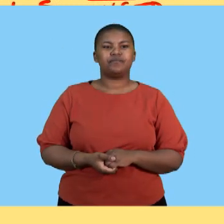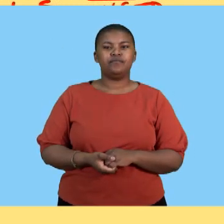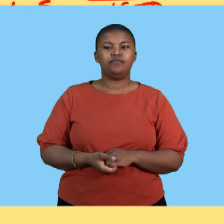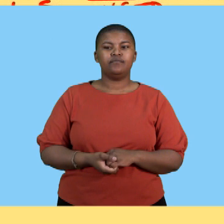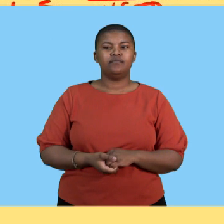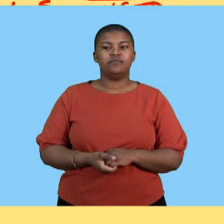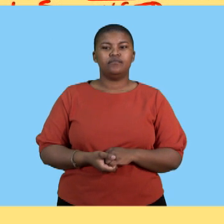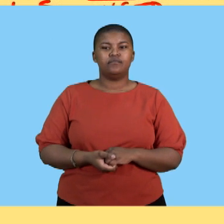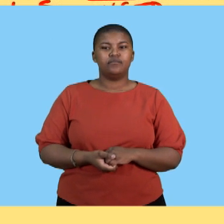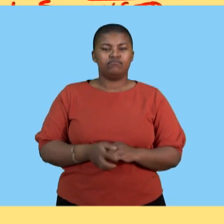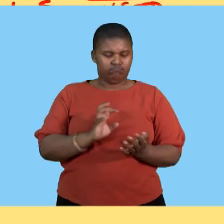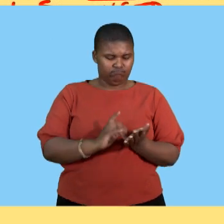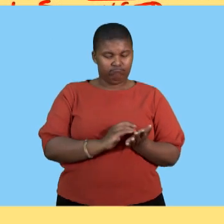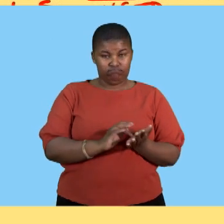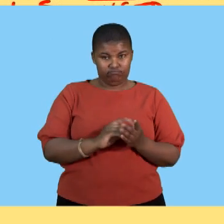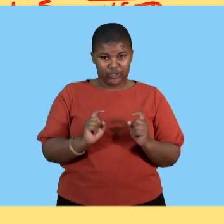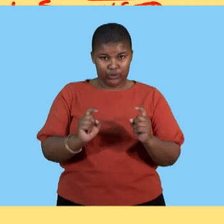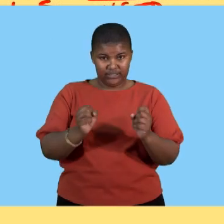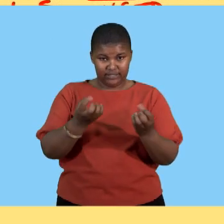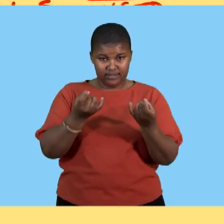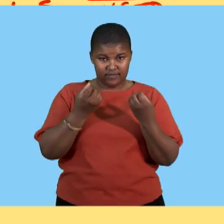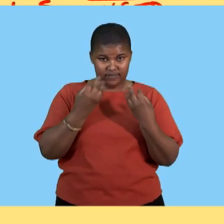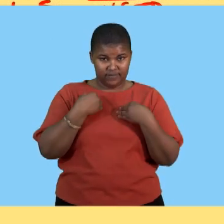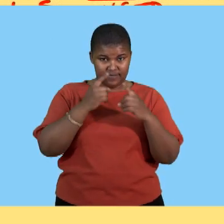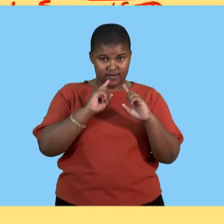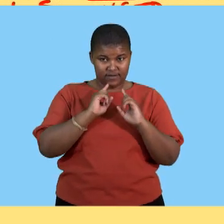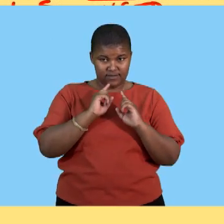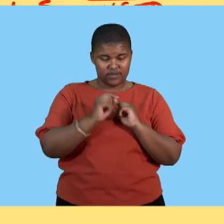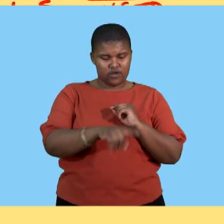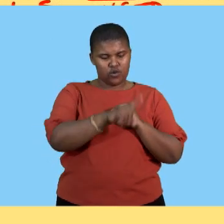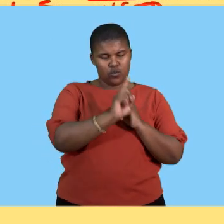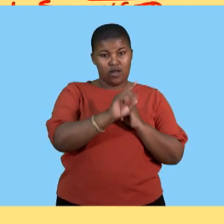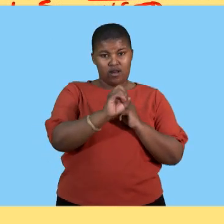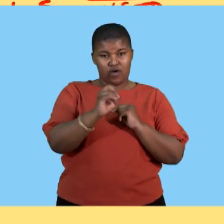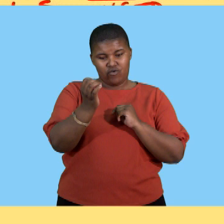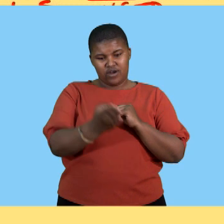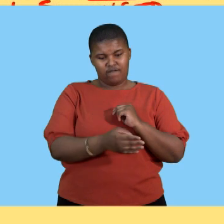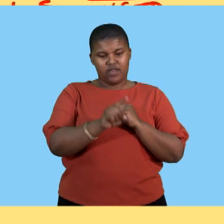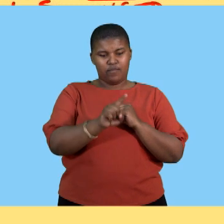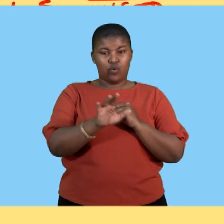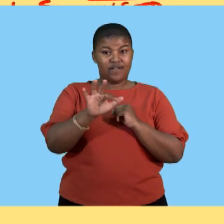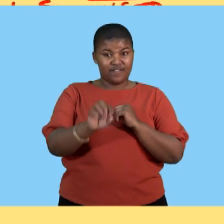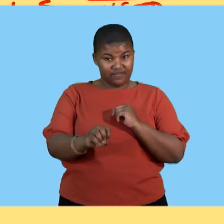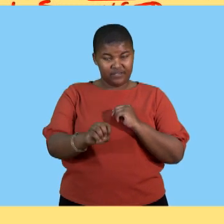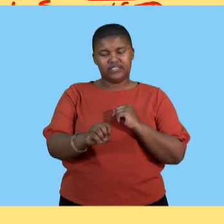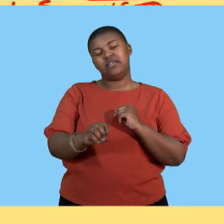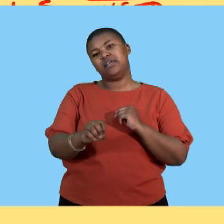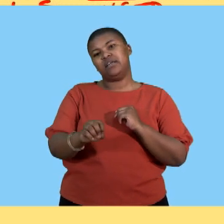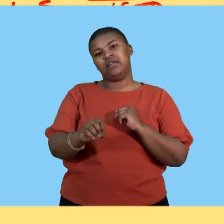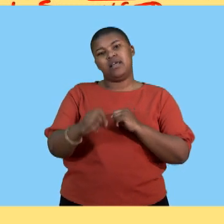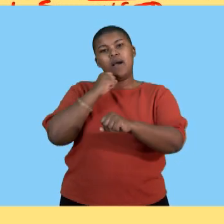48,000. All right? I want you to quickly punch that in your calculator, where you say 100 divided by